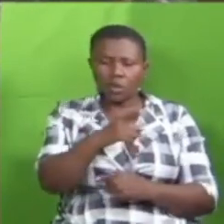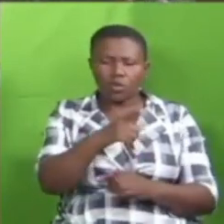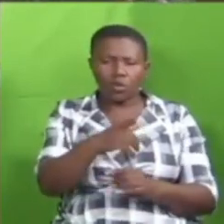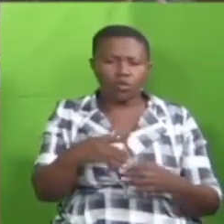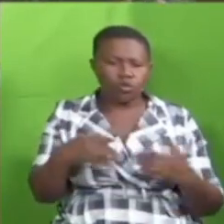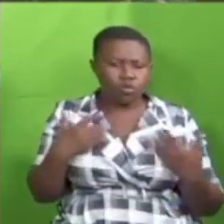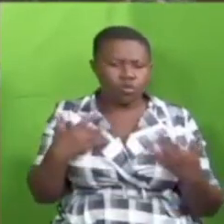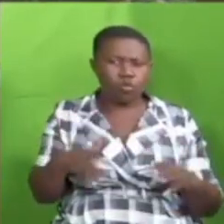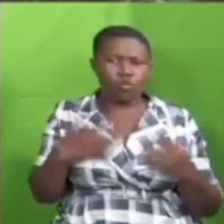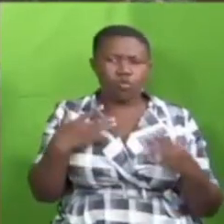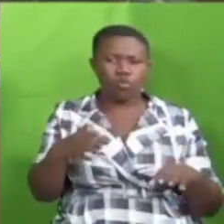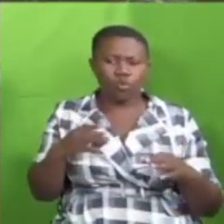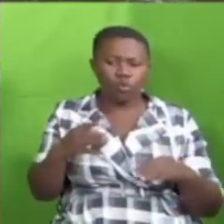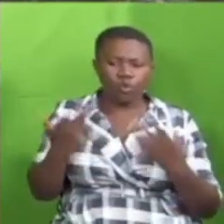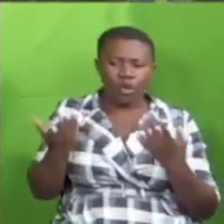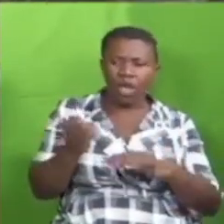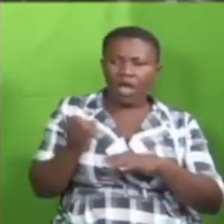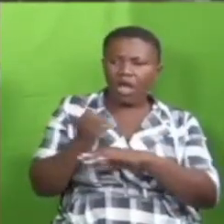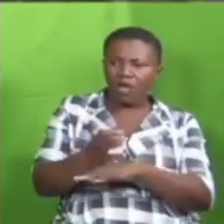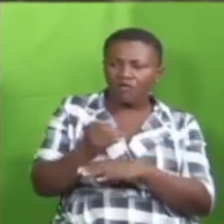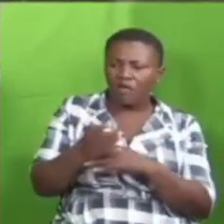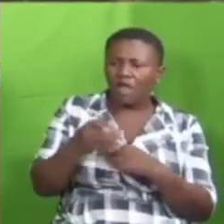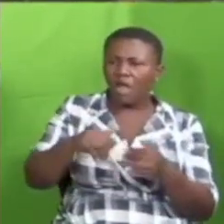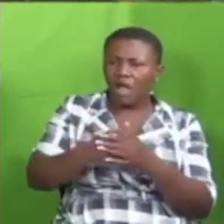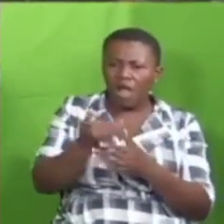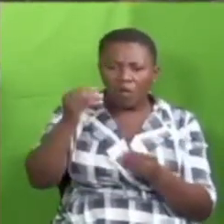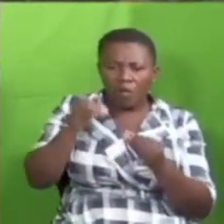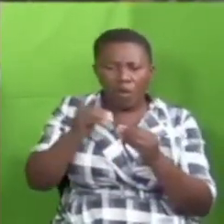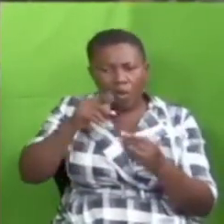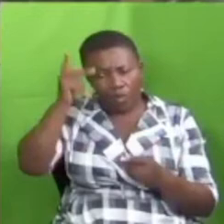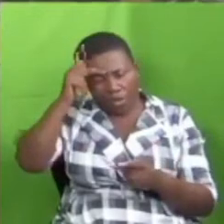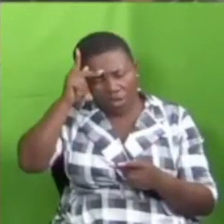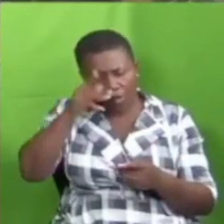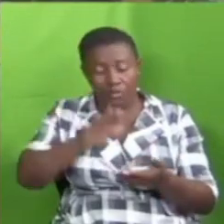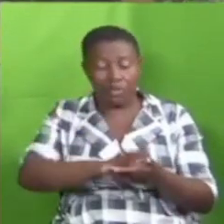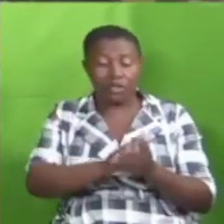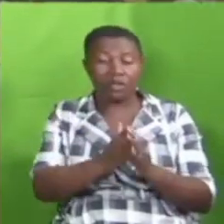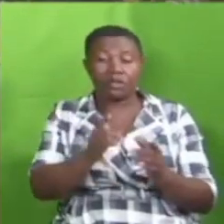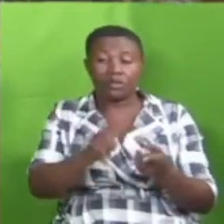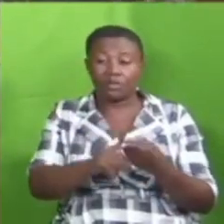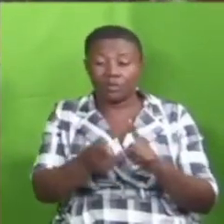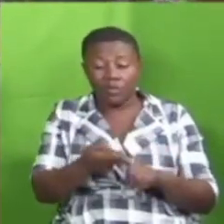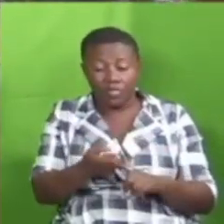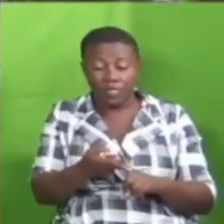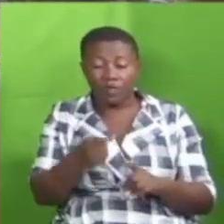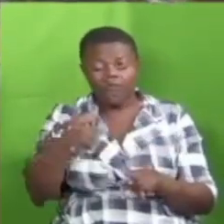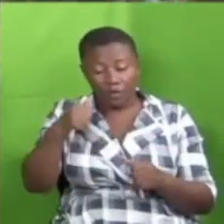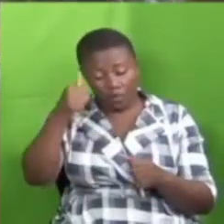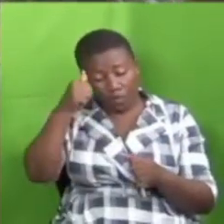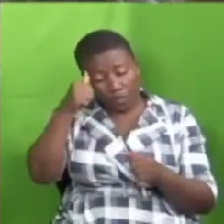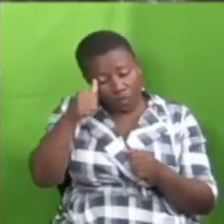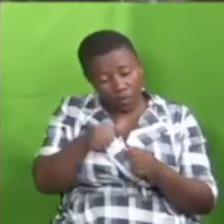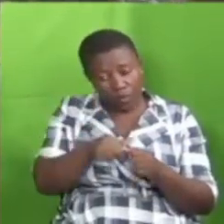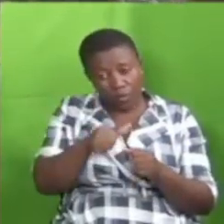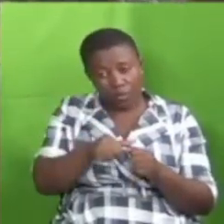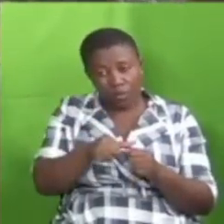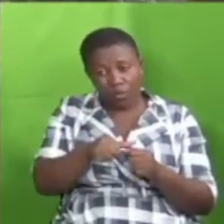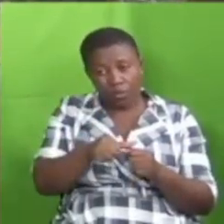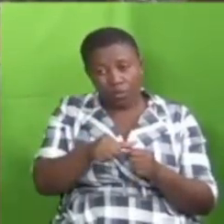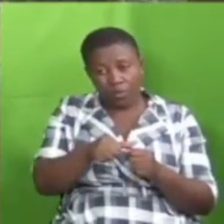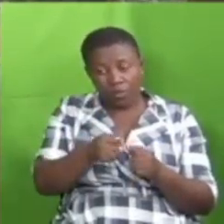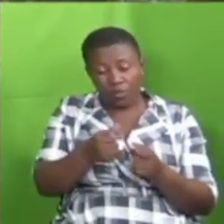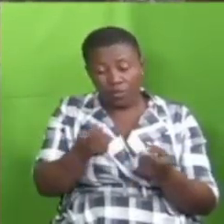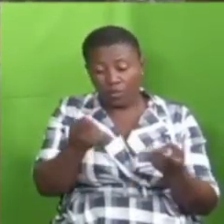like a brother because Shama is the constituency next door. I remember when he was coming to Parliament